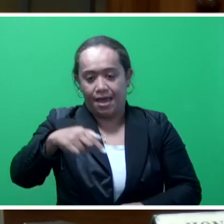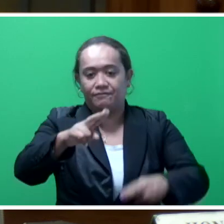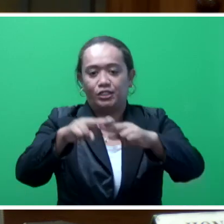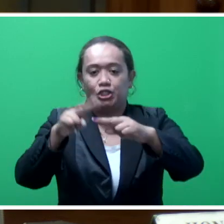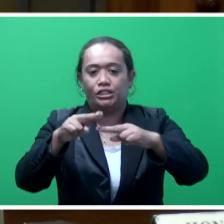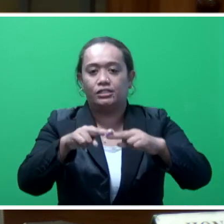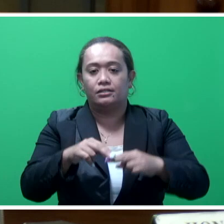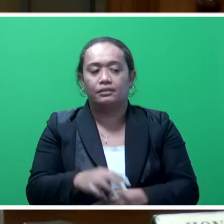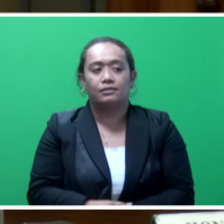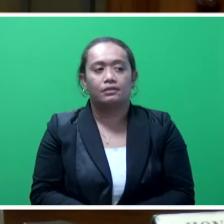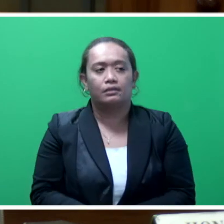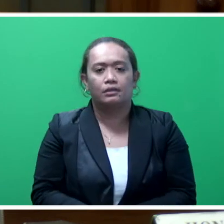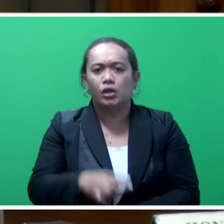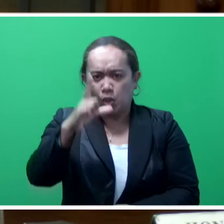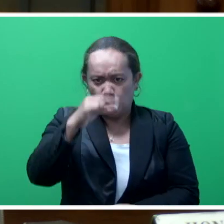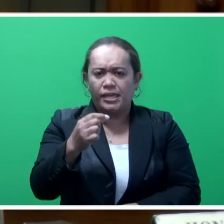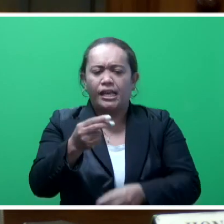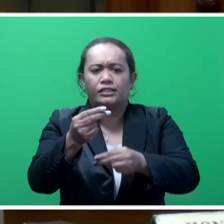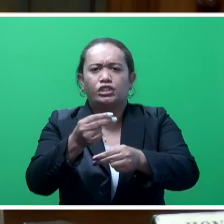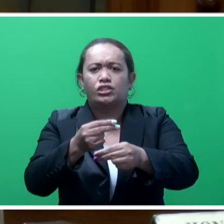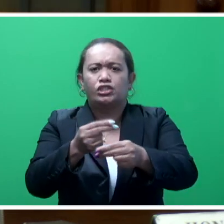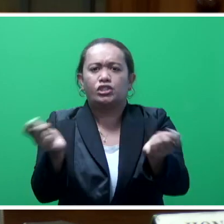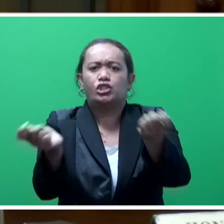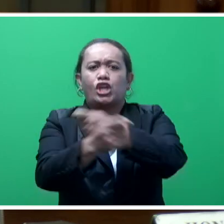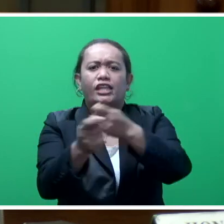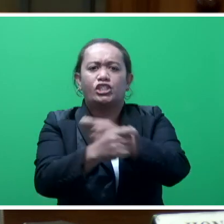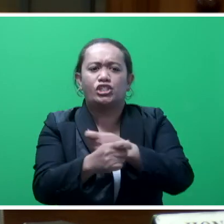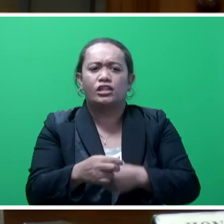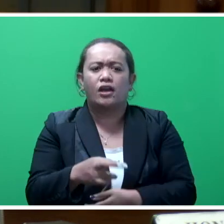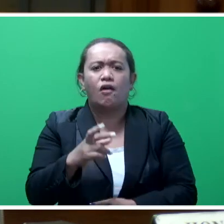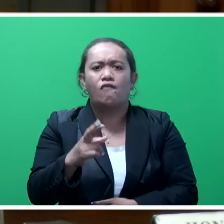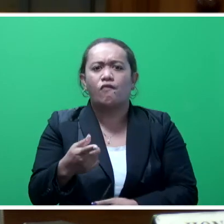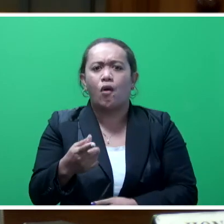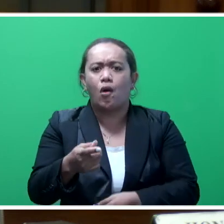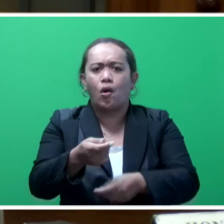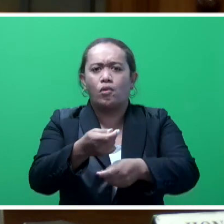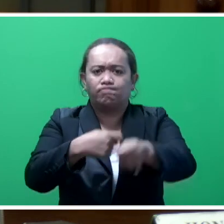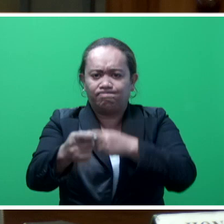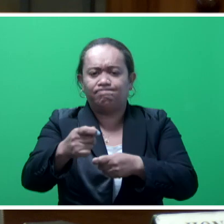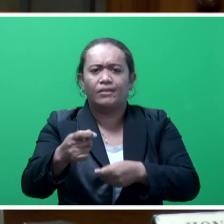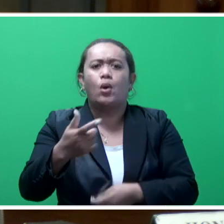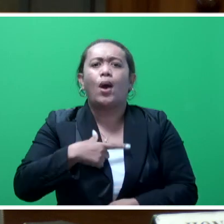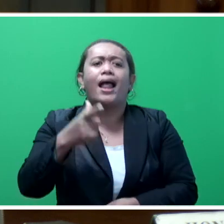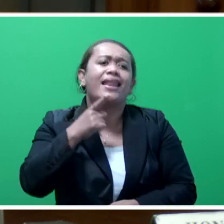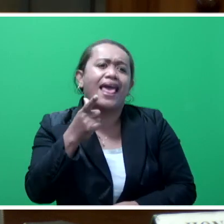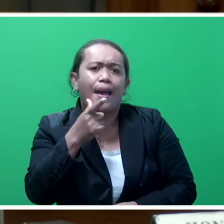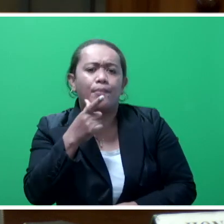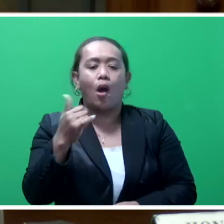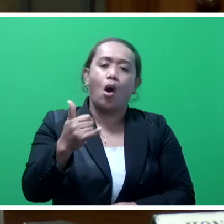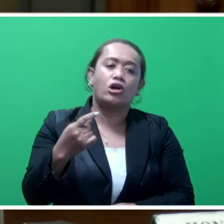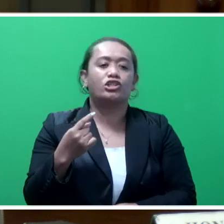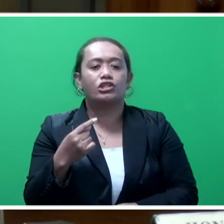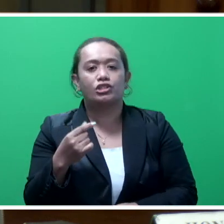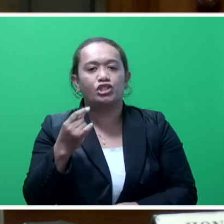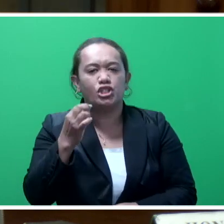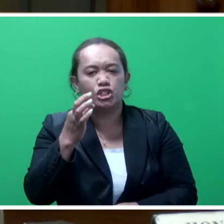we can also substitute lamb meat if we are able to supply goat meat. But the problem at